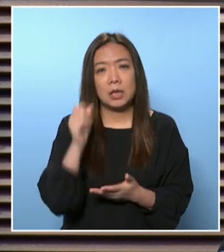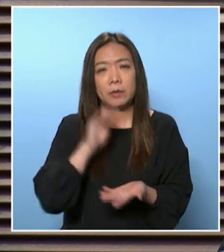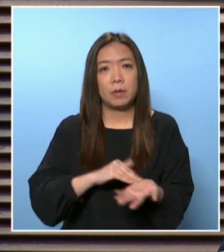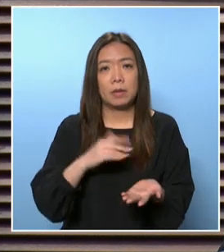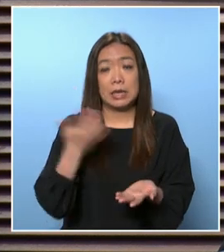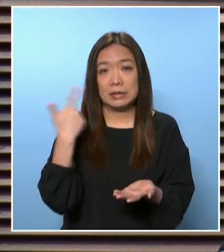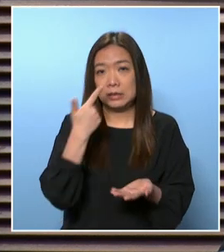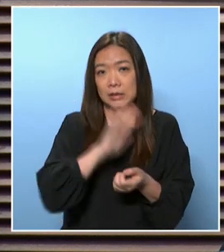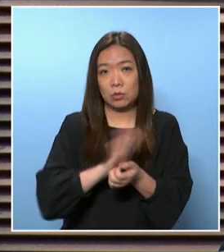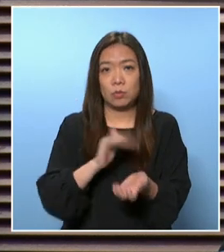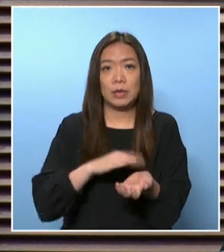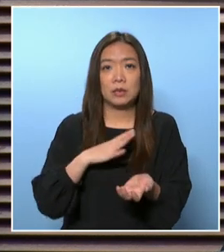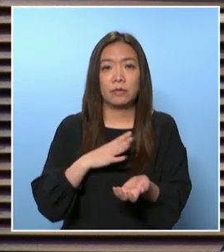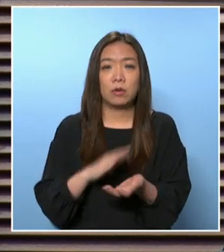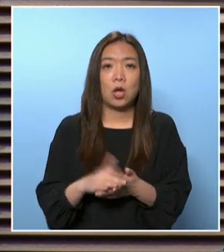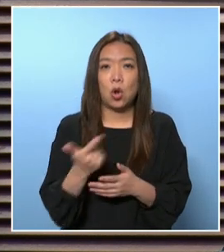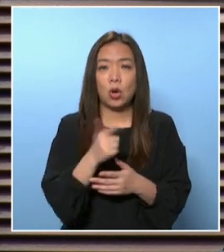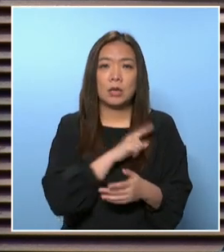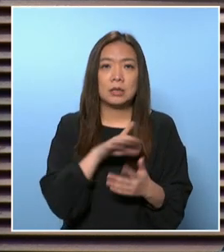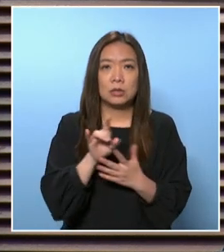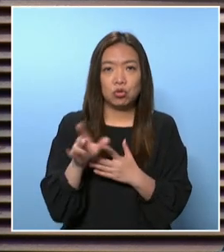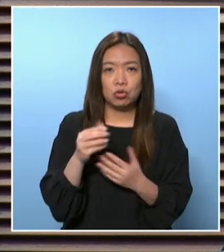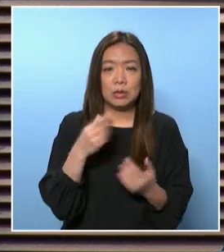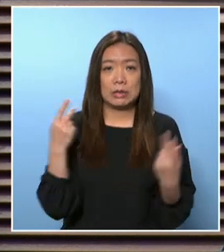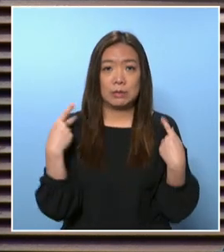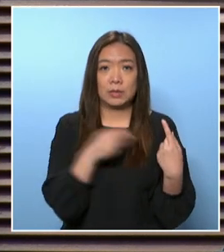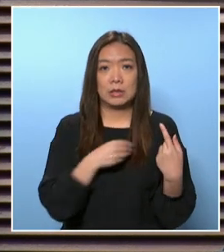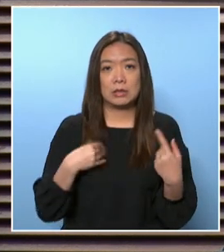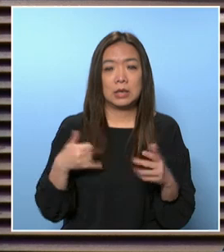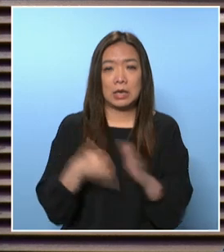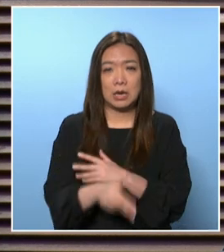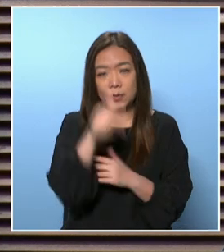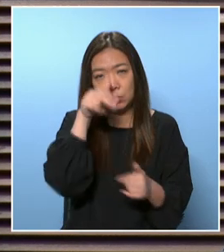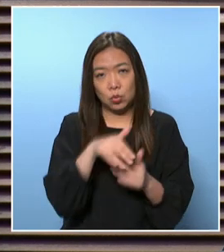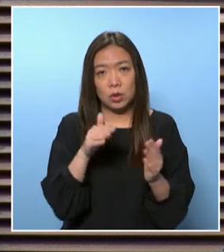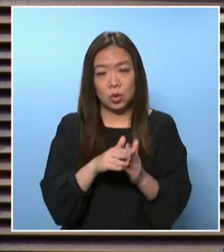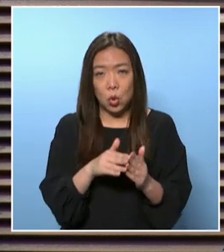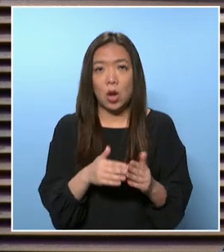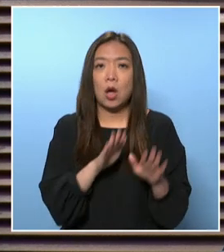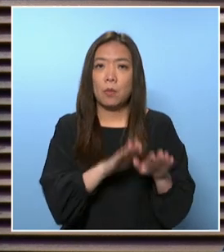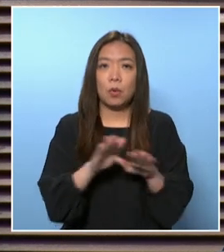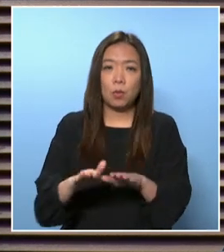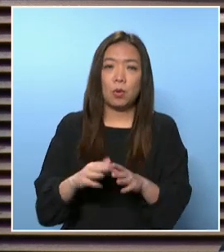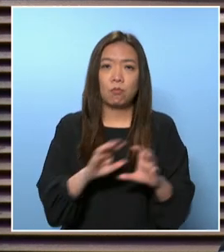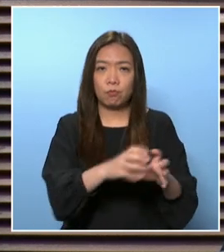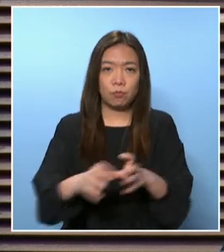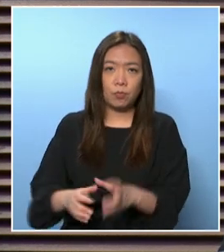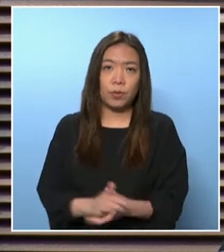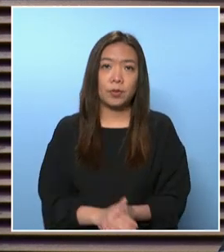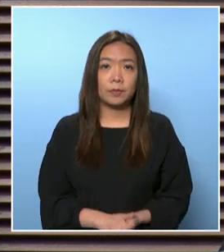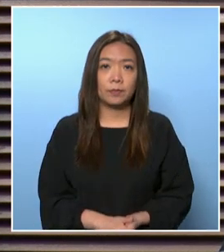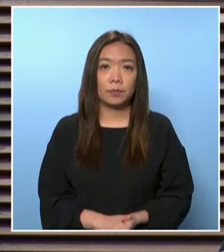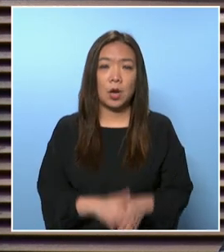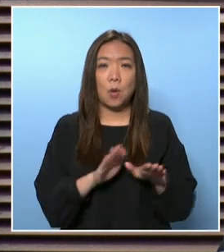into the rank. During COVID, there are some locum doctors who have joined the